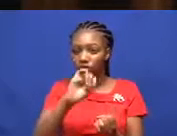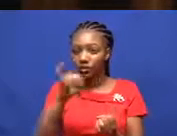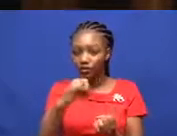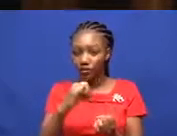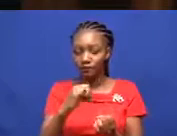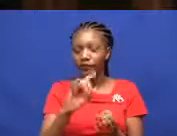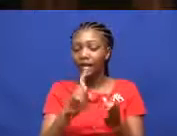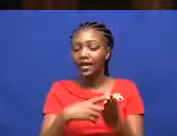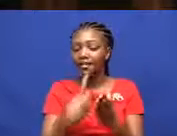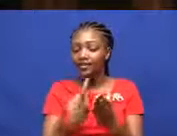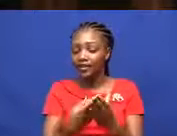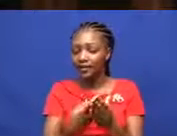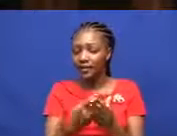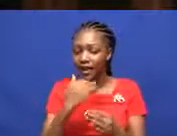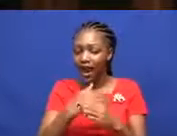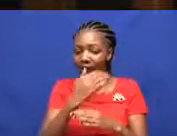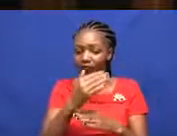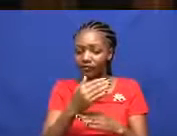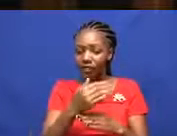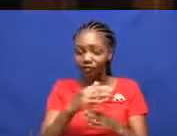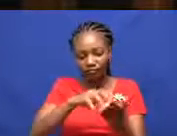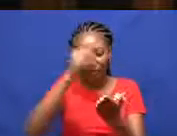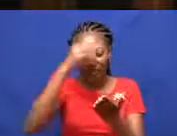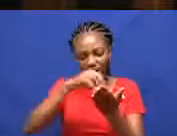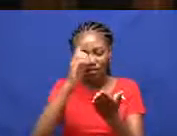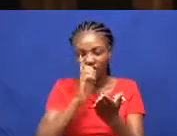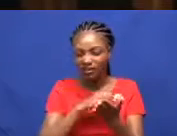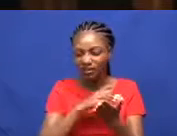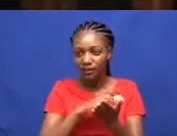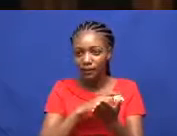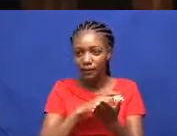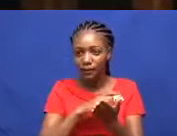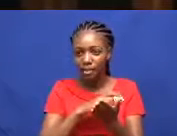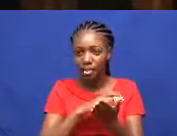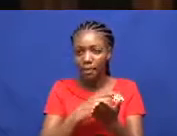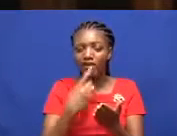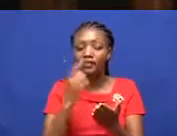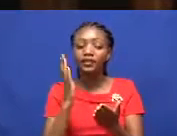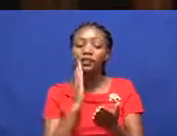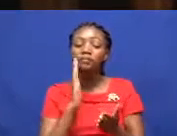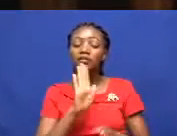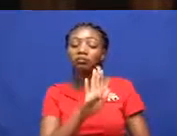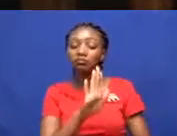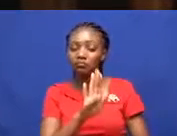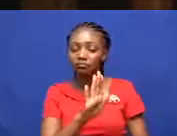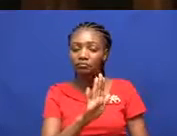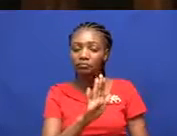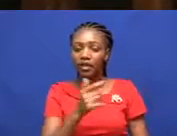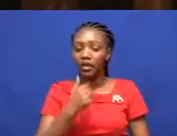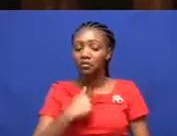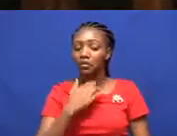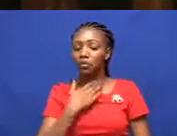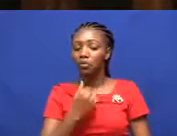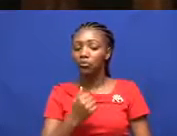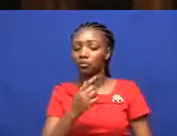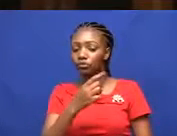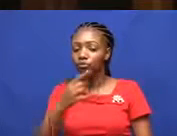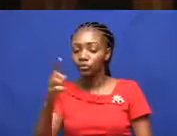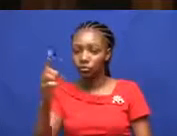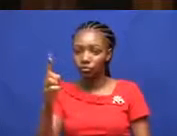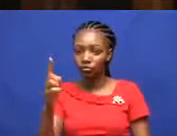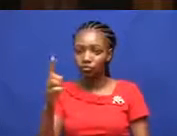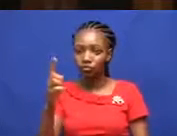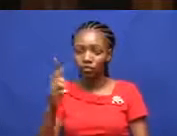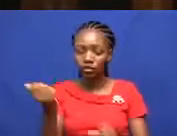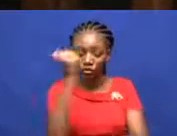DJ. So after maliza shule, akaambia mathake like mimi nataka kwenda